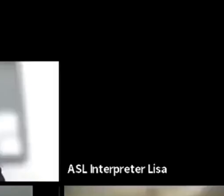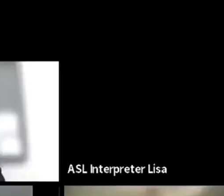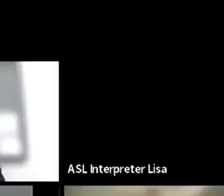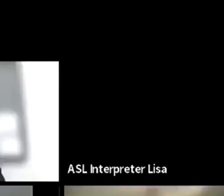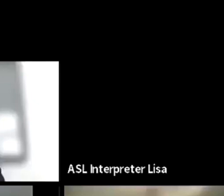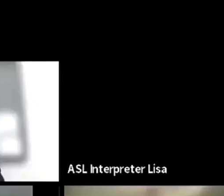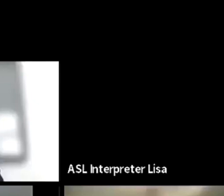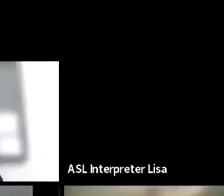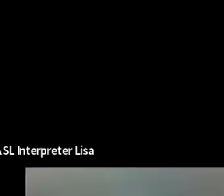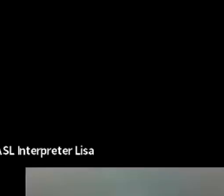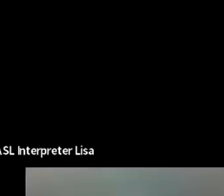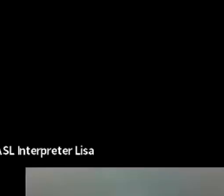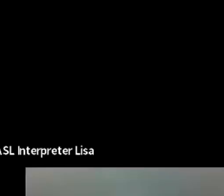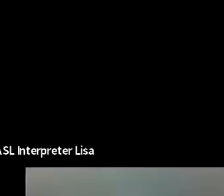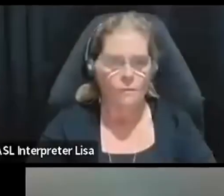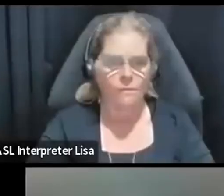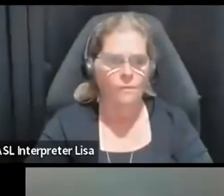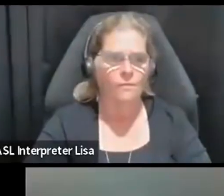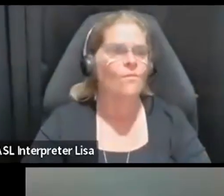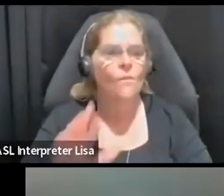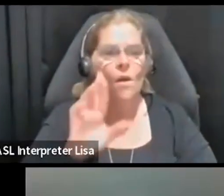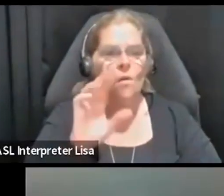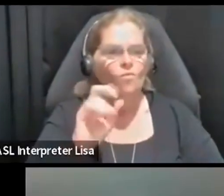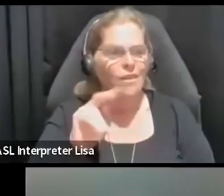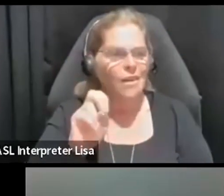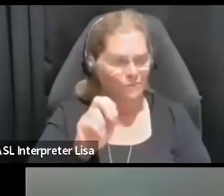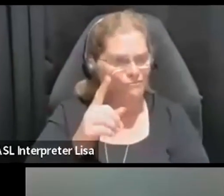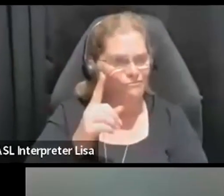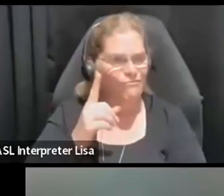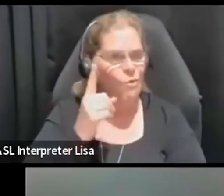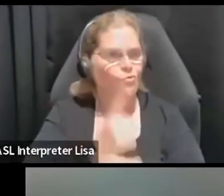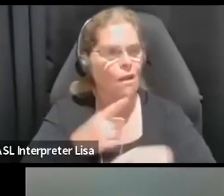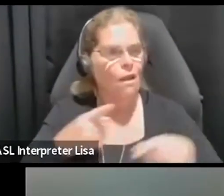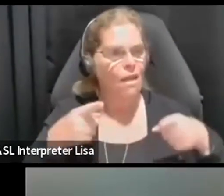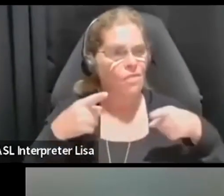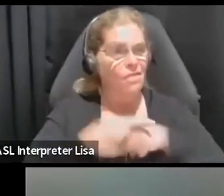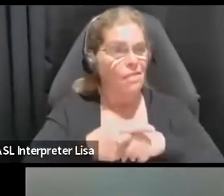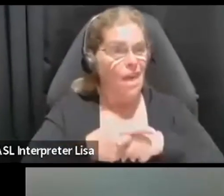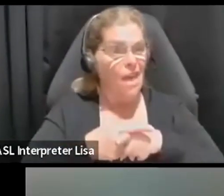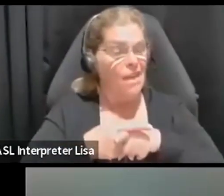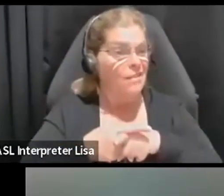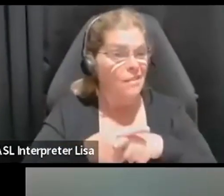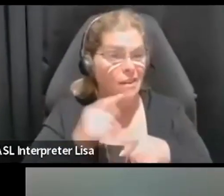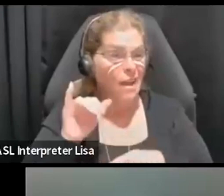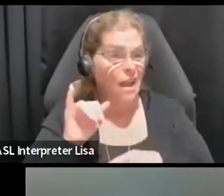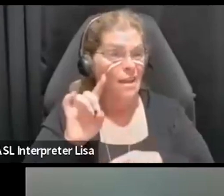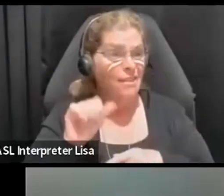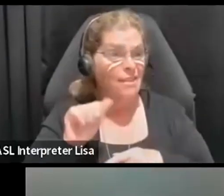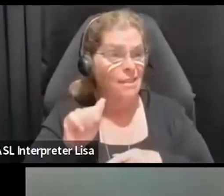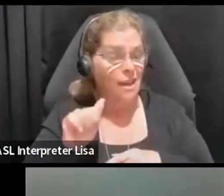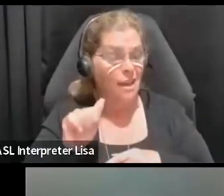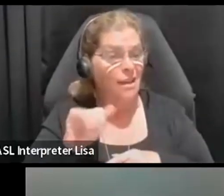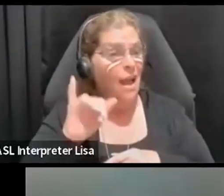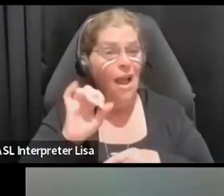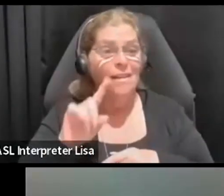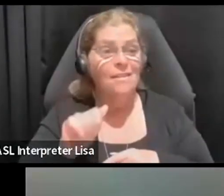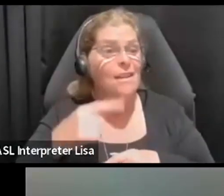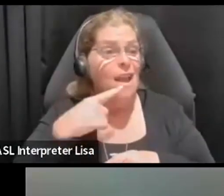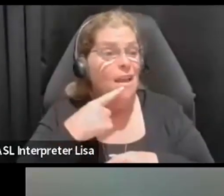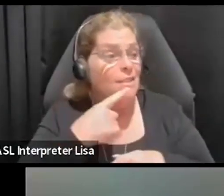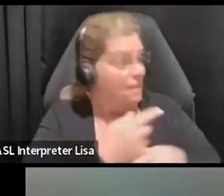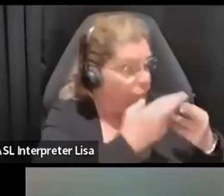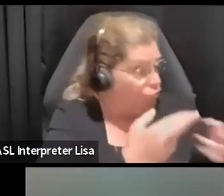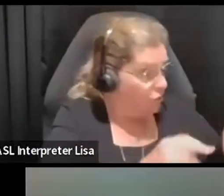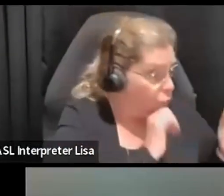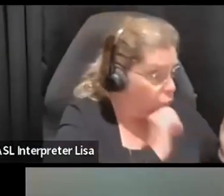the requirement of IDEA, right? Because IDEA says lack of resources is not a reason for services not to be